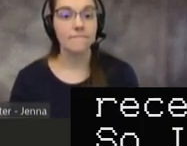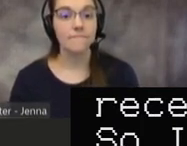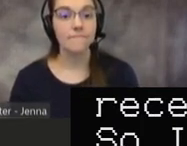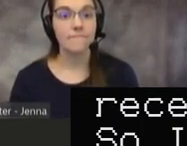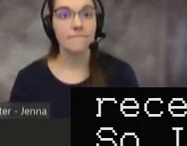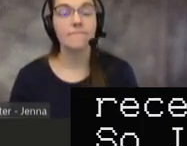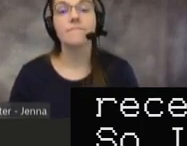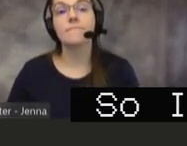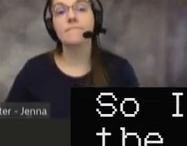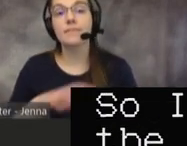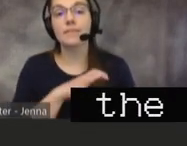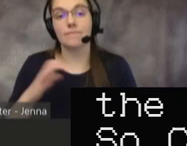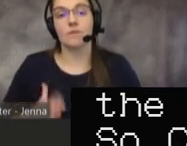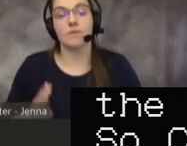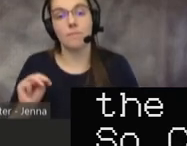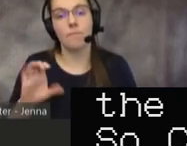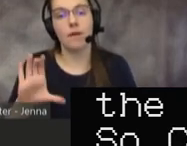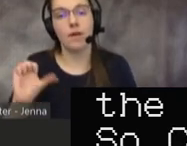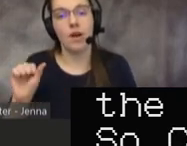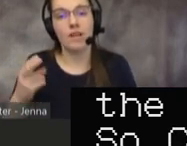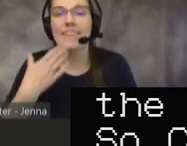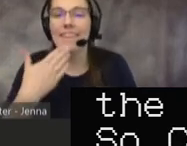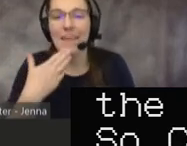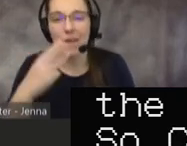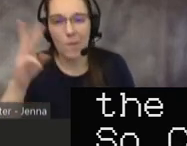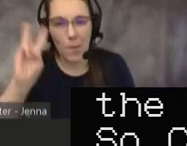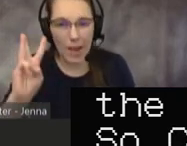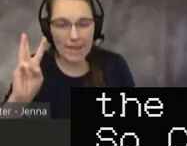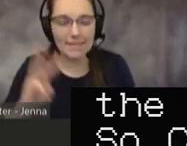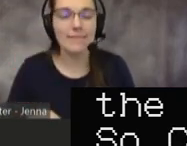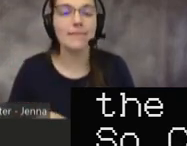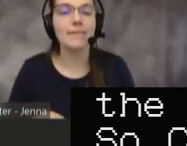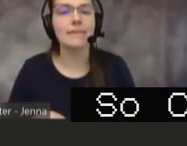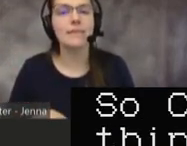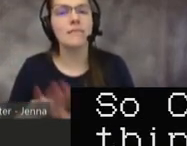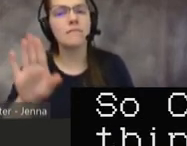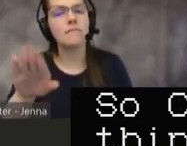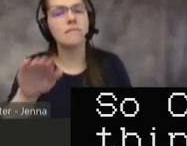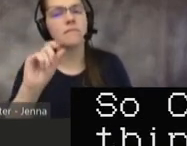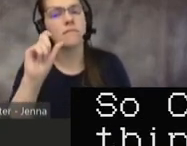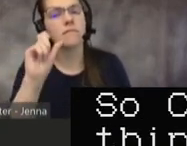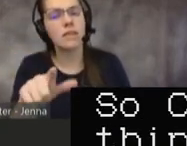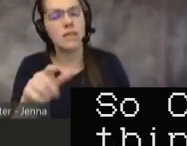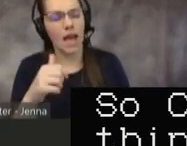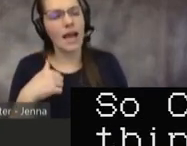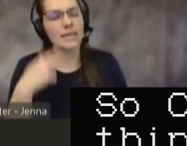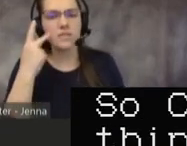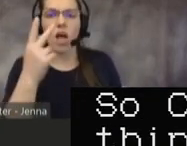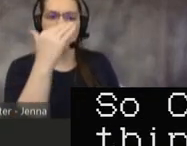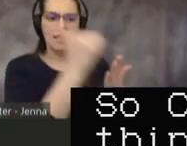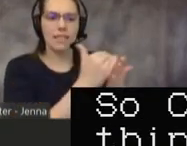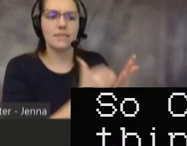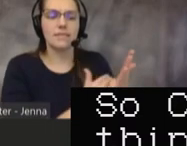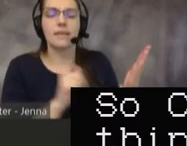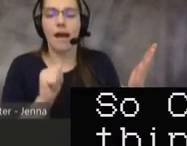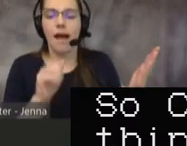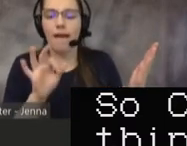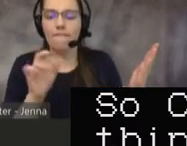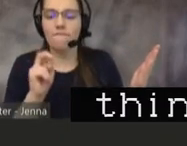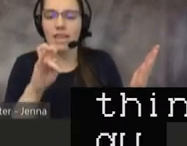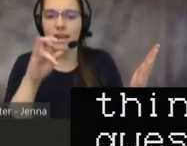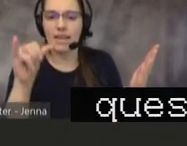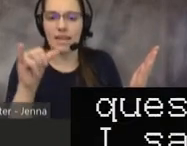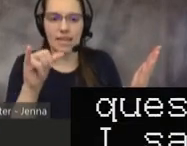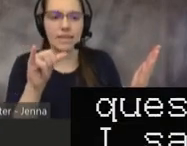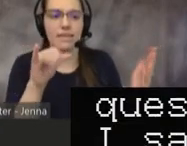Thanks, Wes. Just a quick question. I saw the list of affinity nights that you have this year, and I know that there's a group I'm